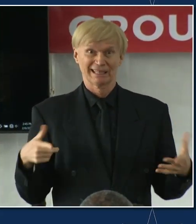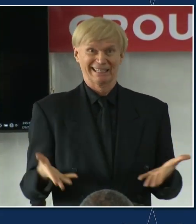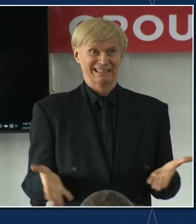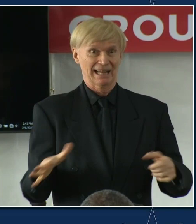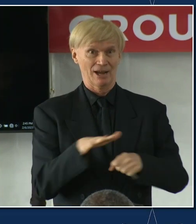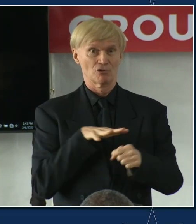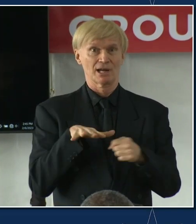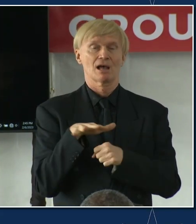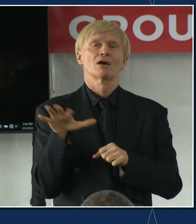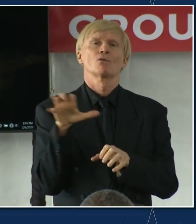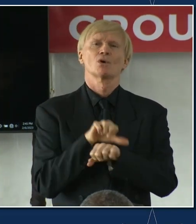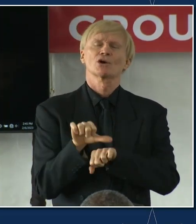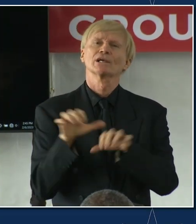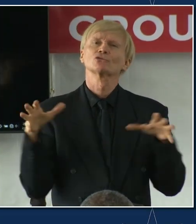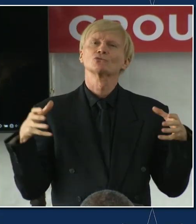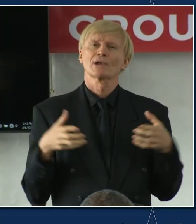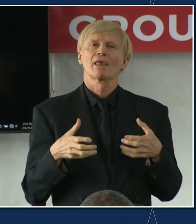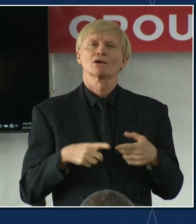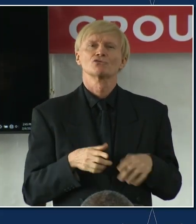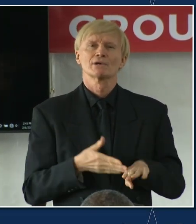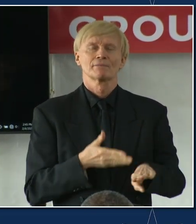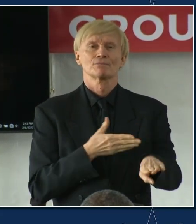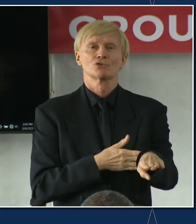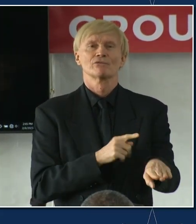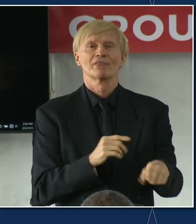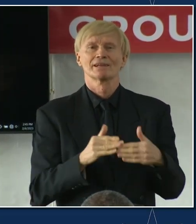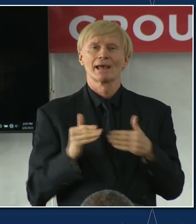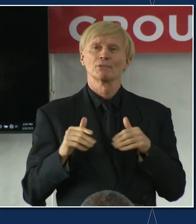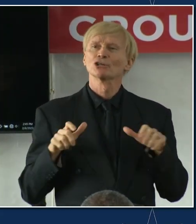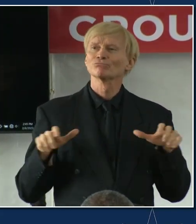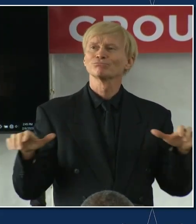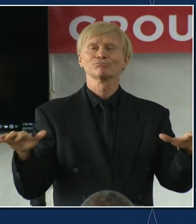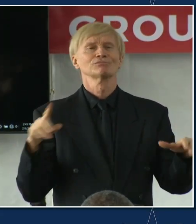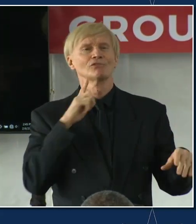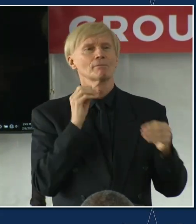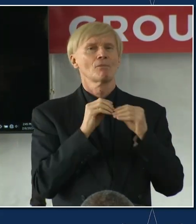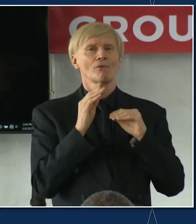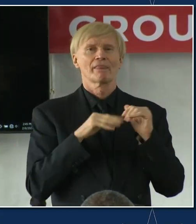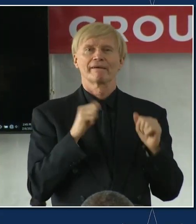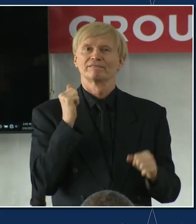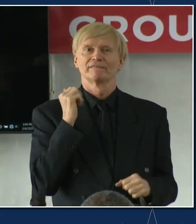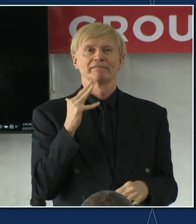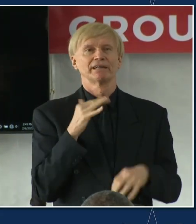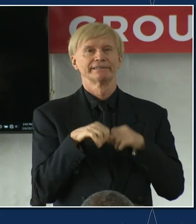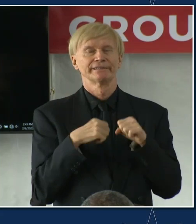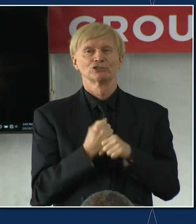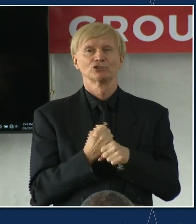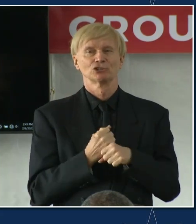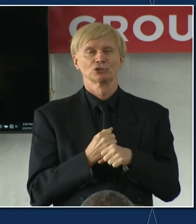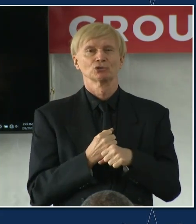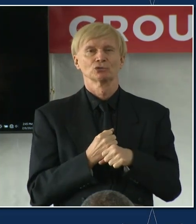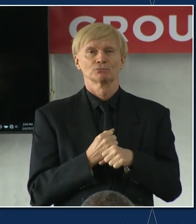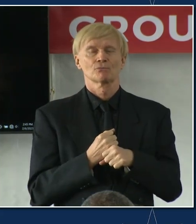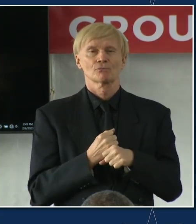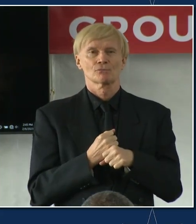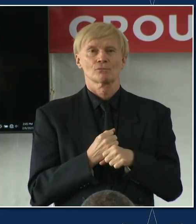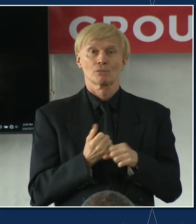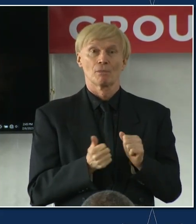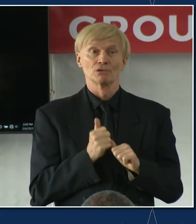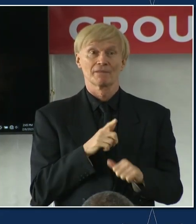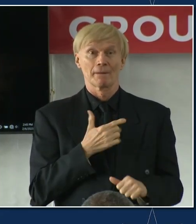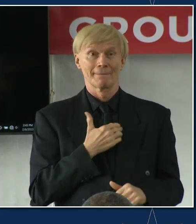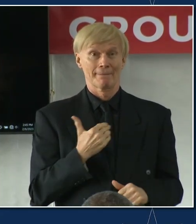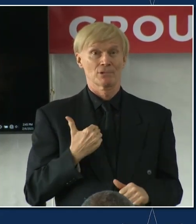working together to improve the neighborhood for more than 15 years. Most of the